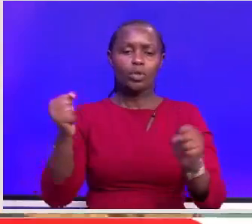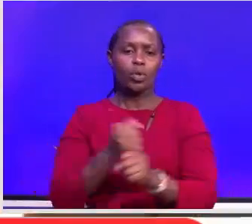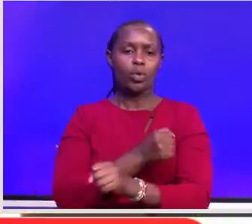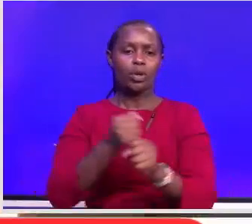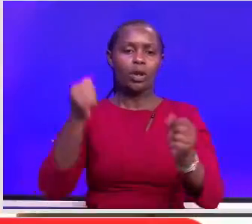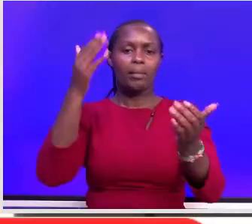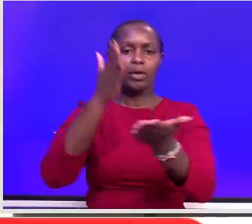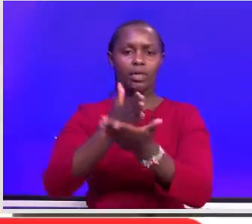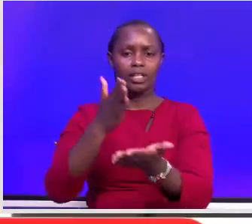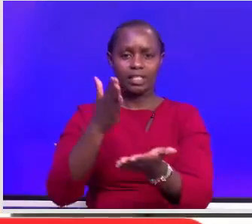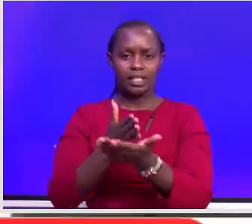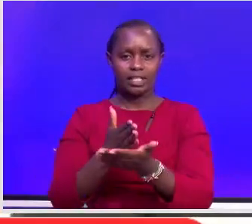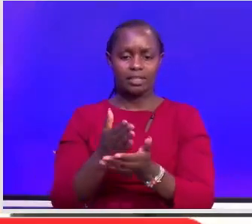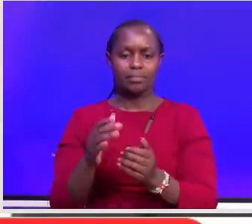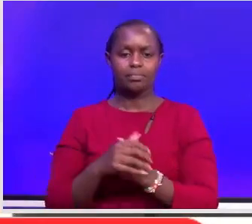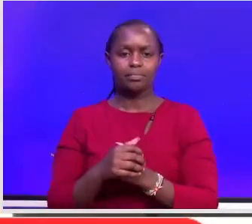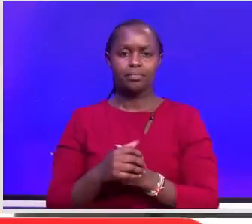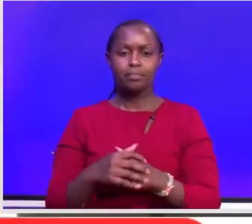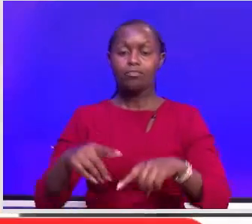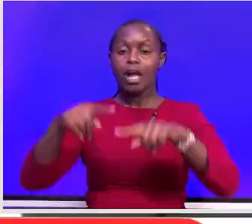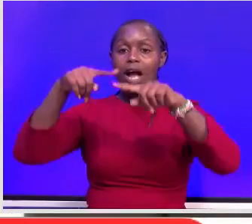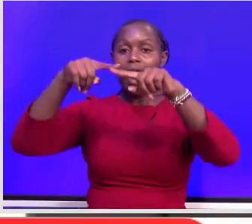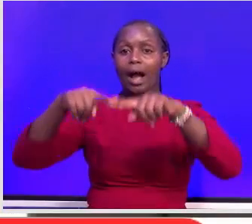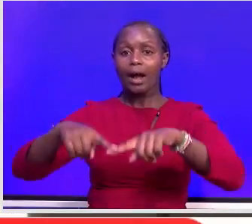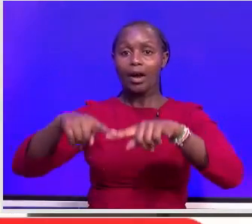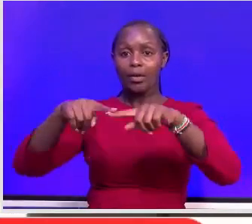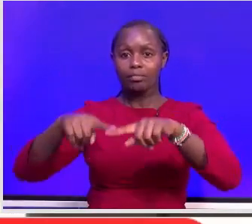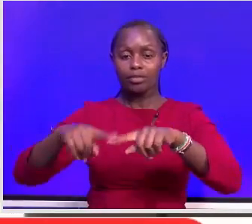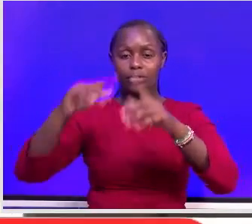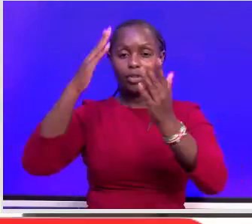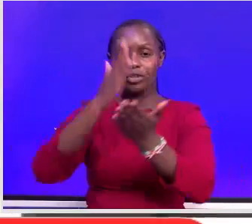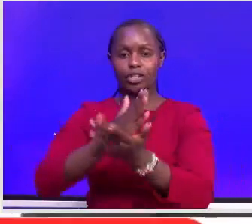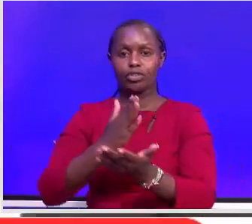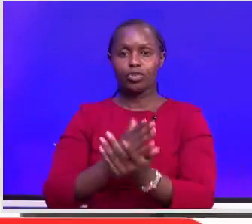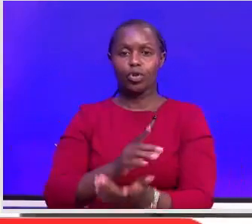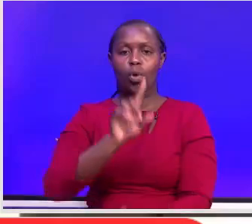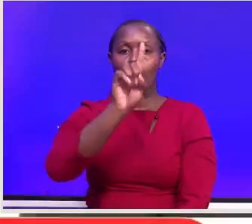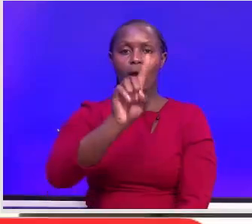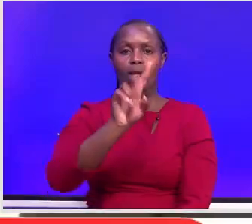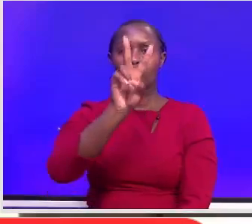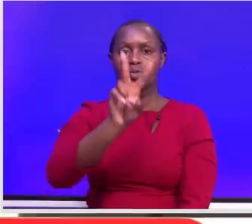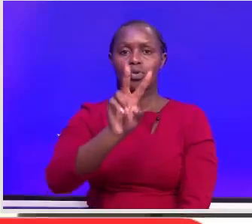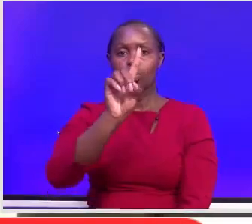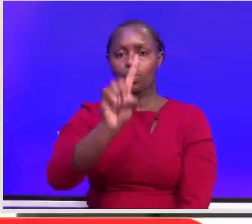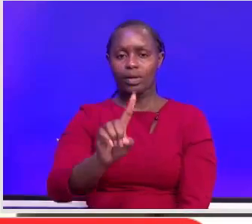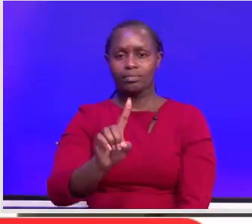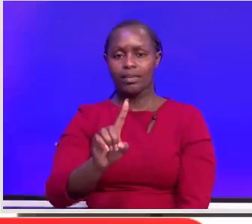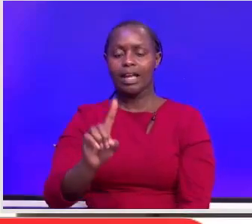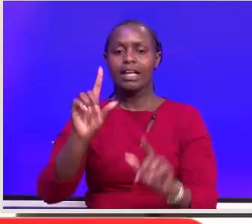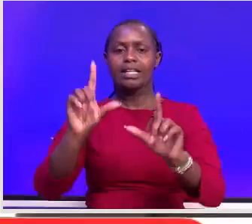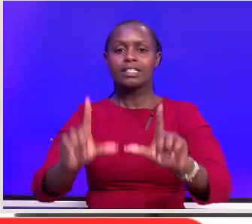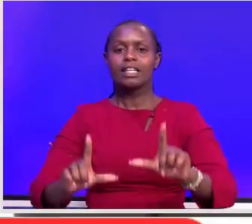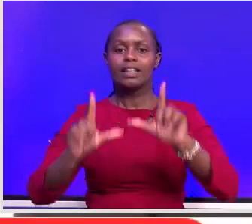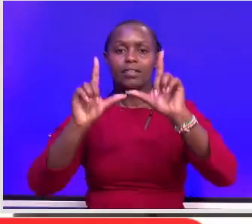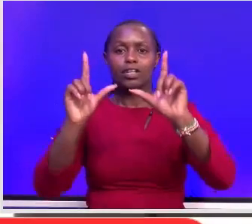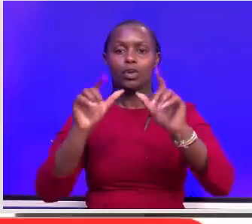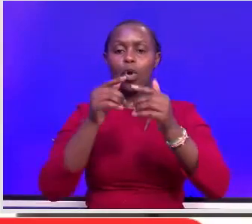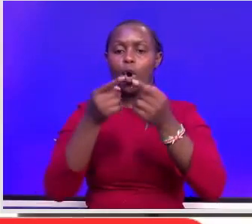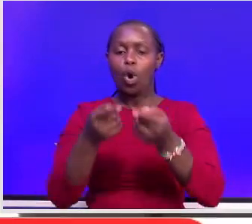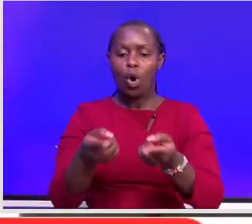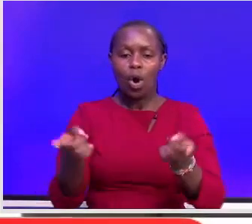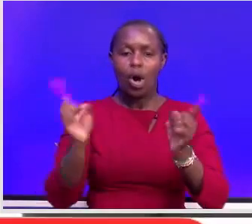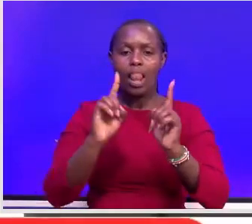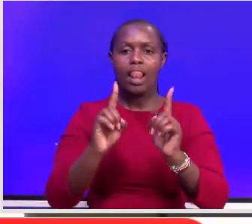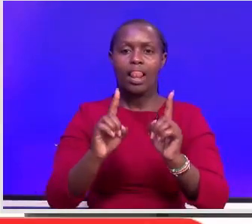authenticated. Upon verification, 121 copies of certificates were found